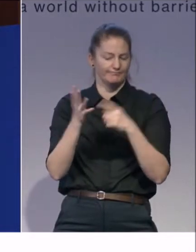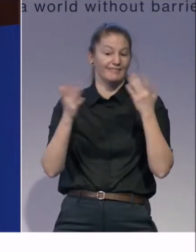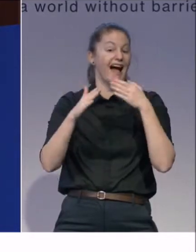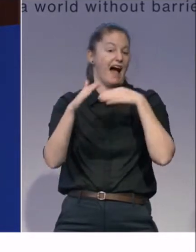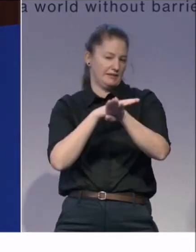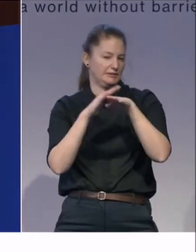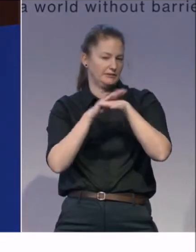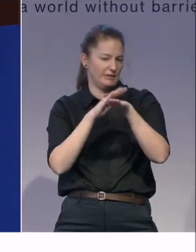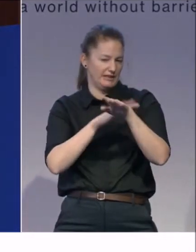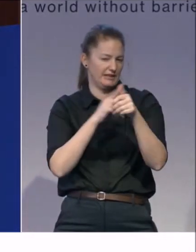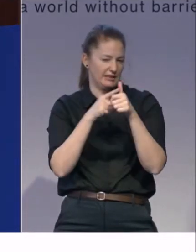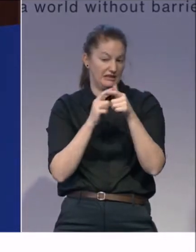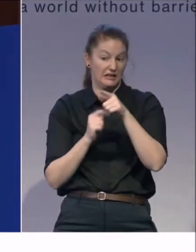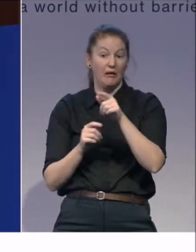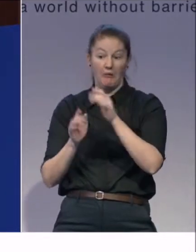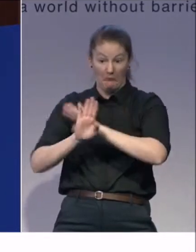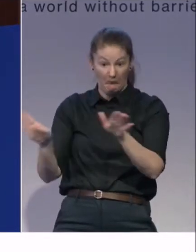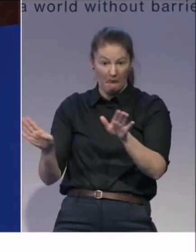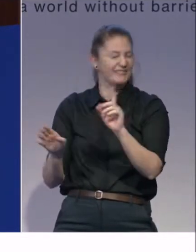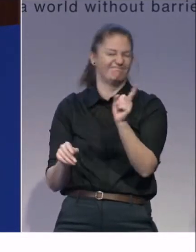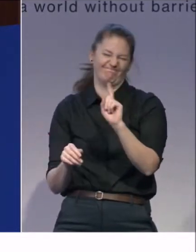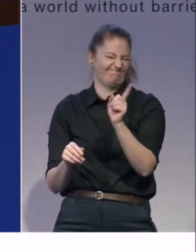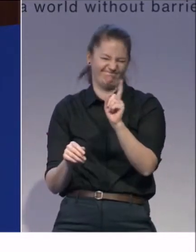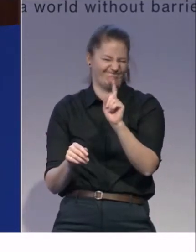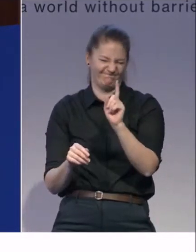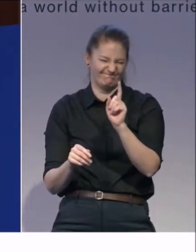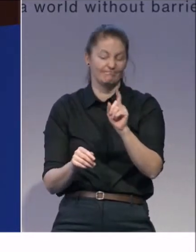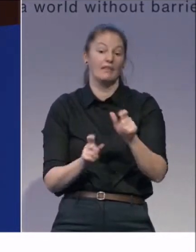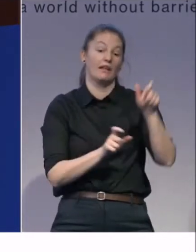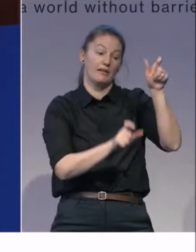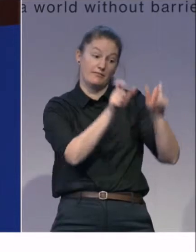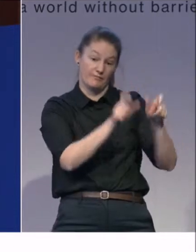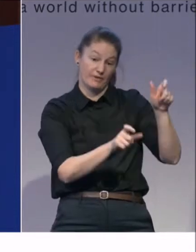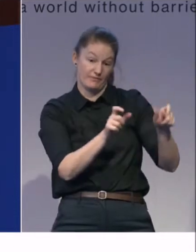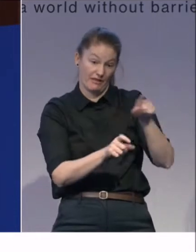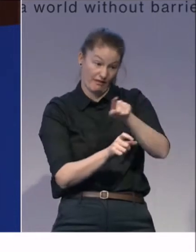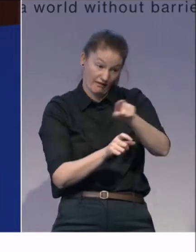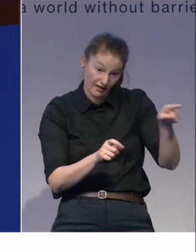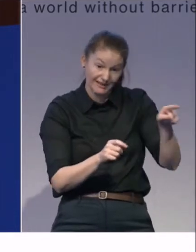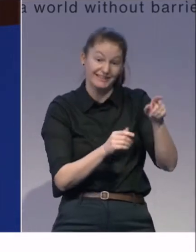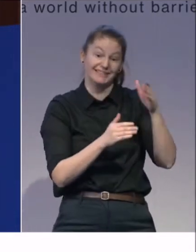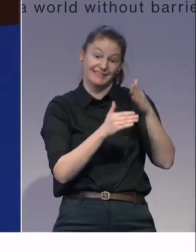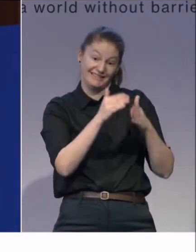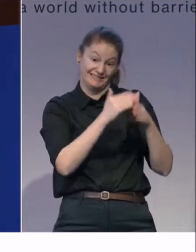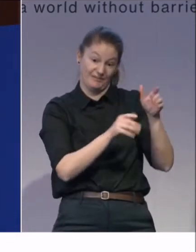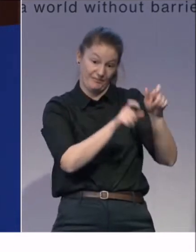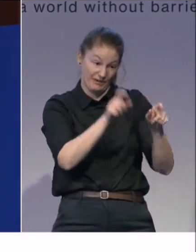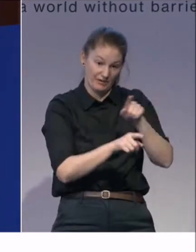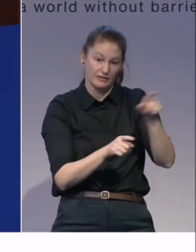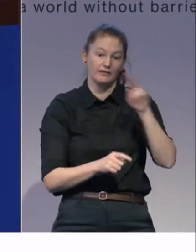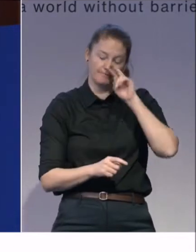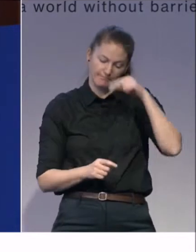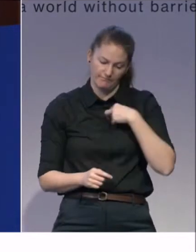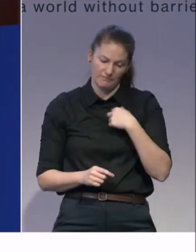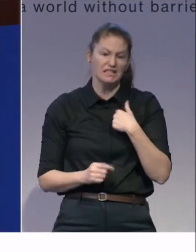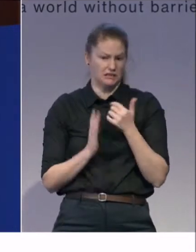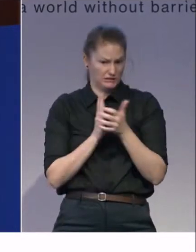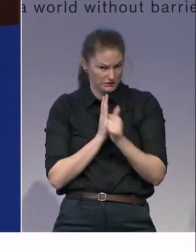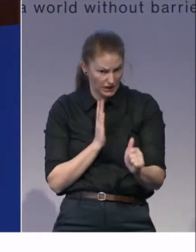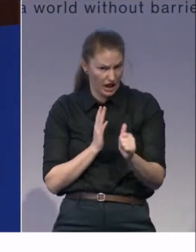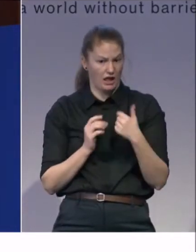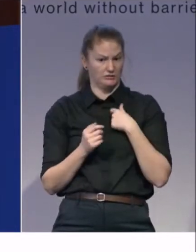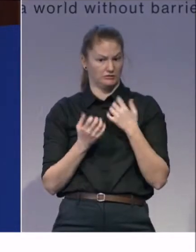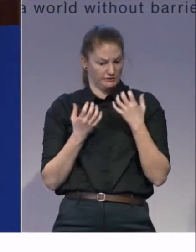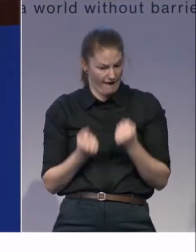people with disability to recognize their abilities. And maybe we can